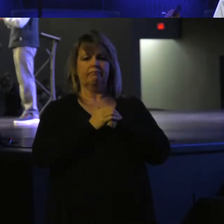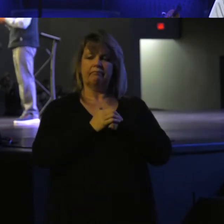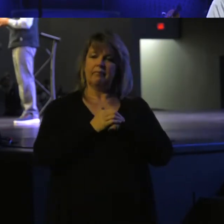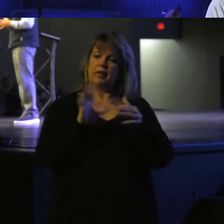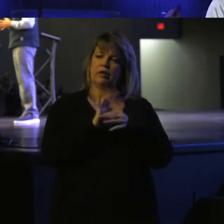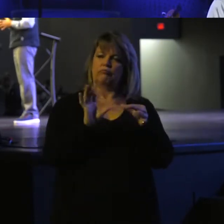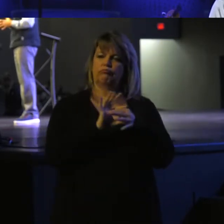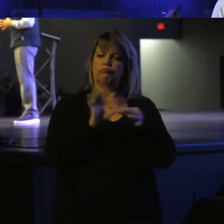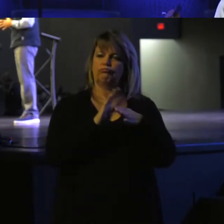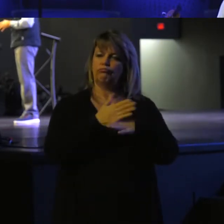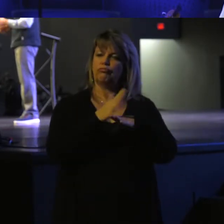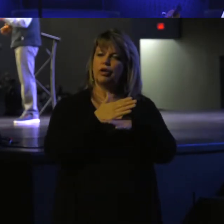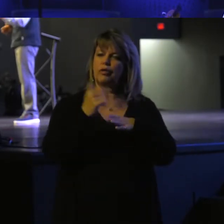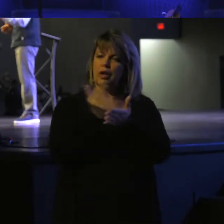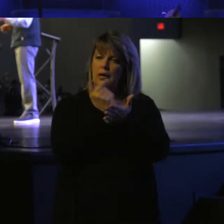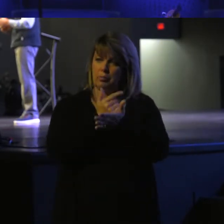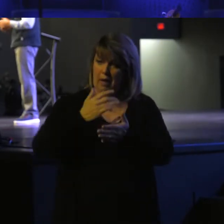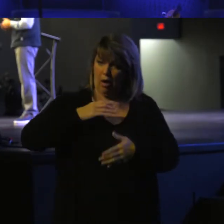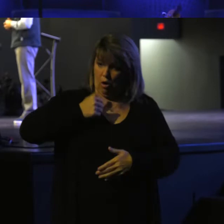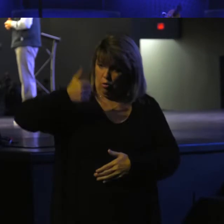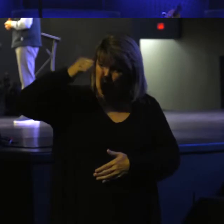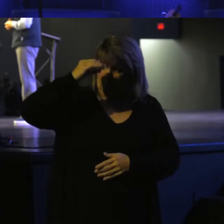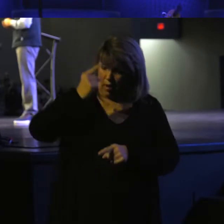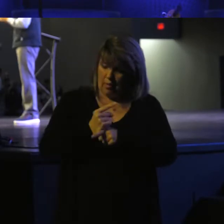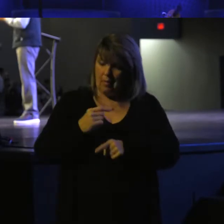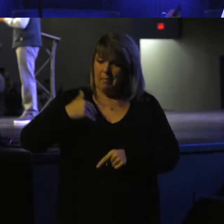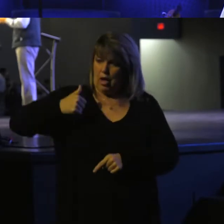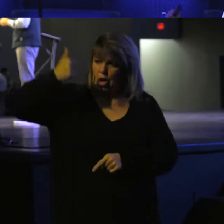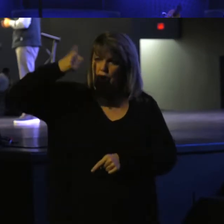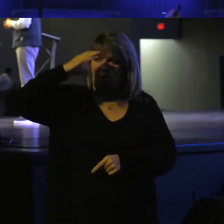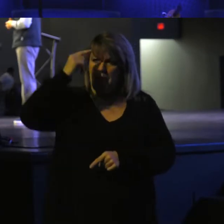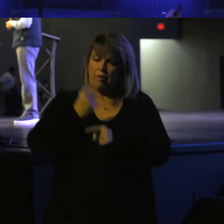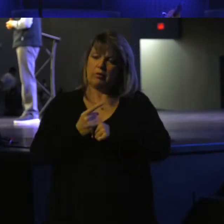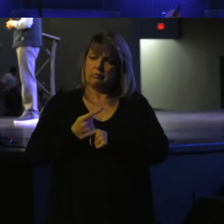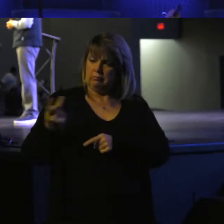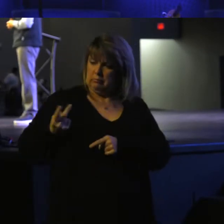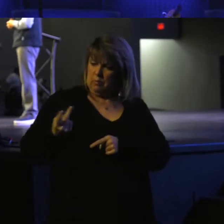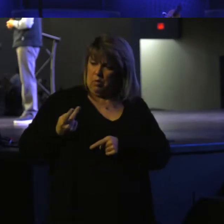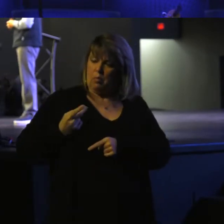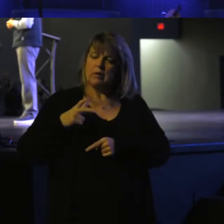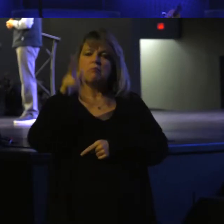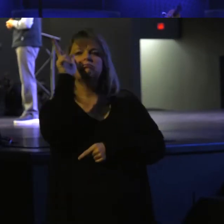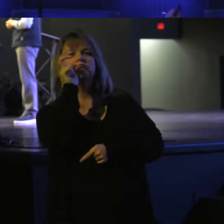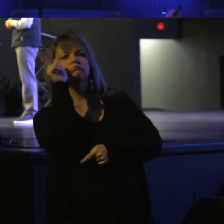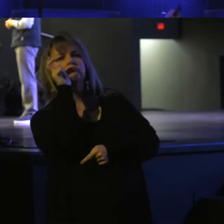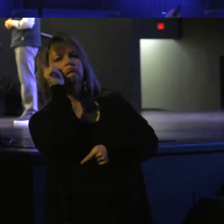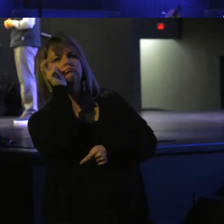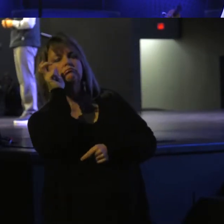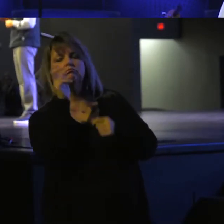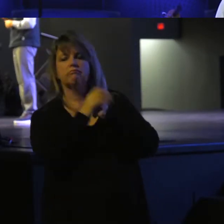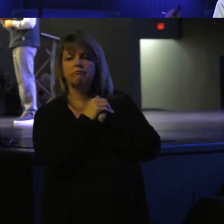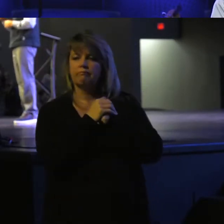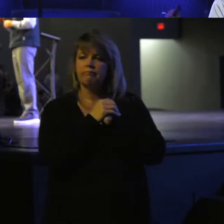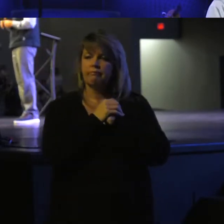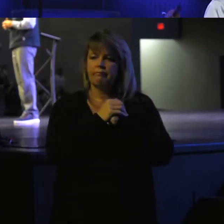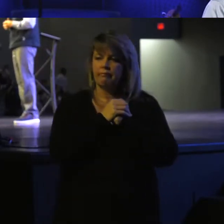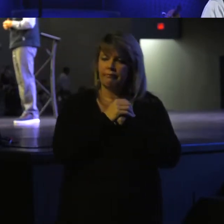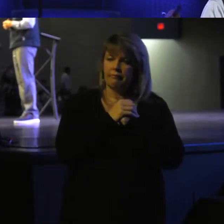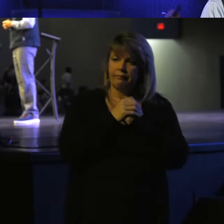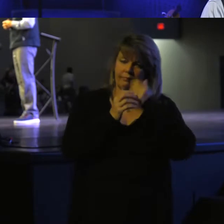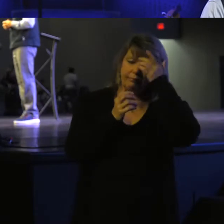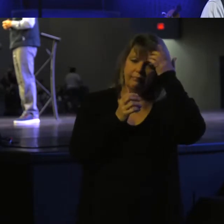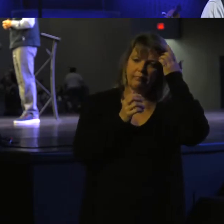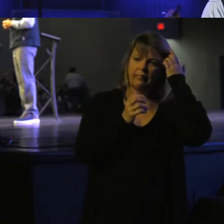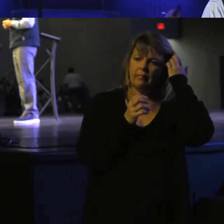shared the gospel with my older brother. My younger brother and I, we sat in the floor and we listened in. And Pastor Allen got 3-for-1 that